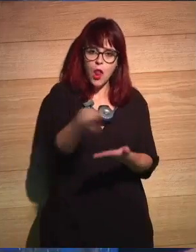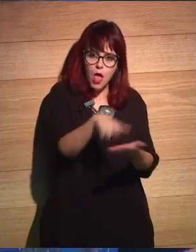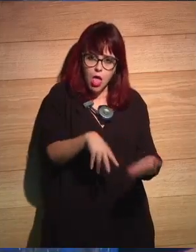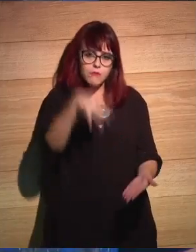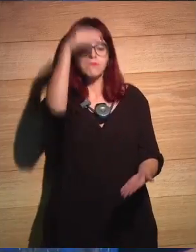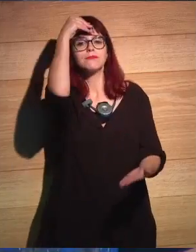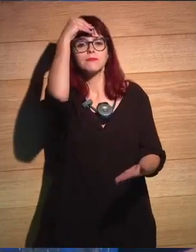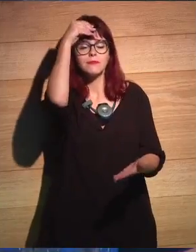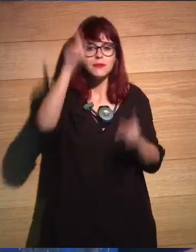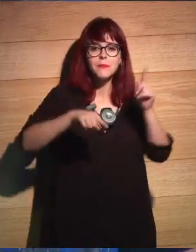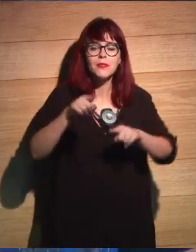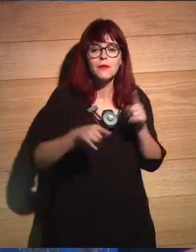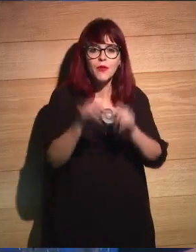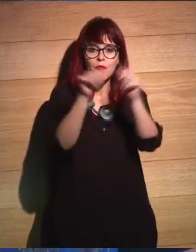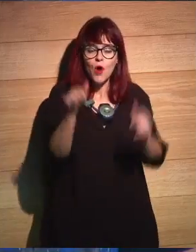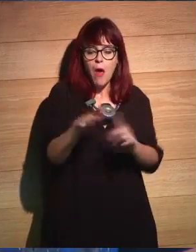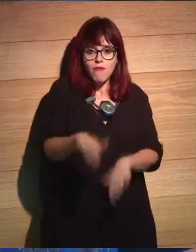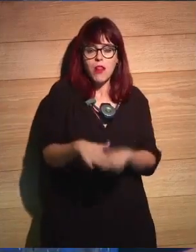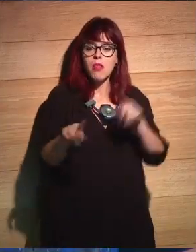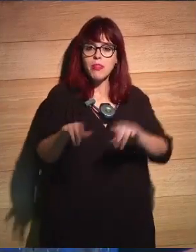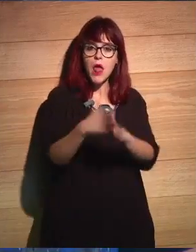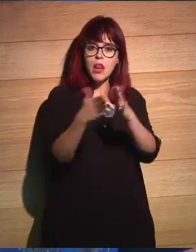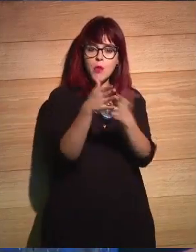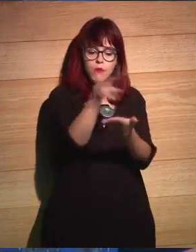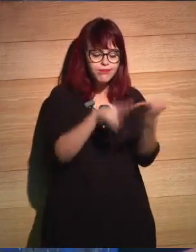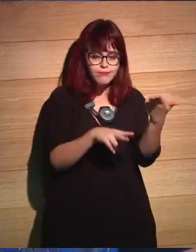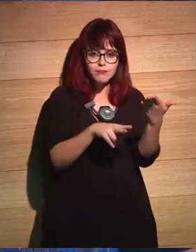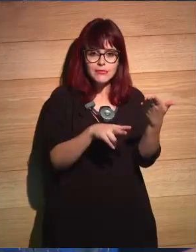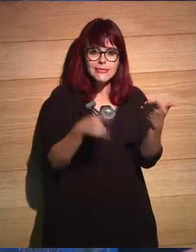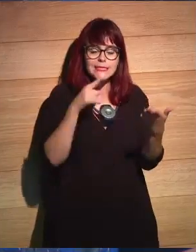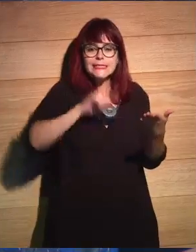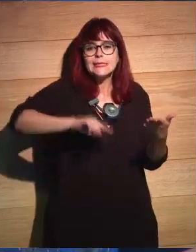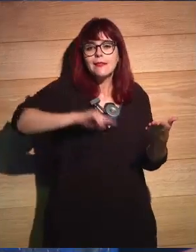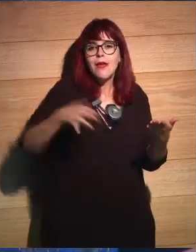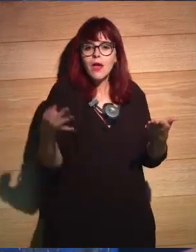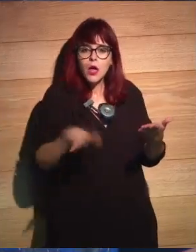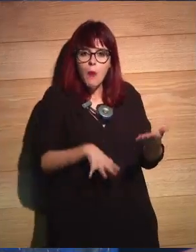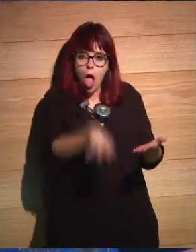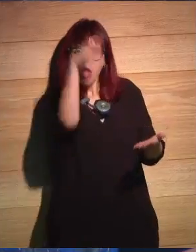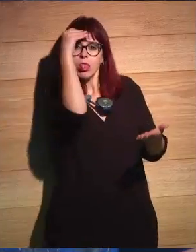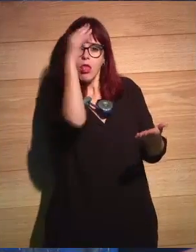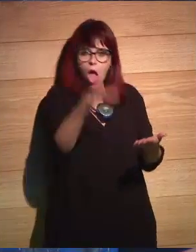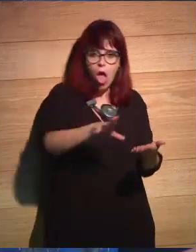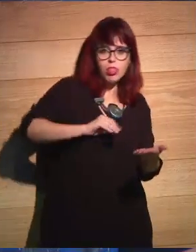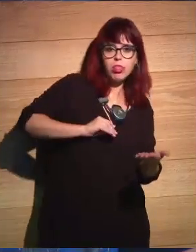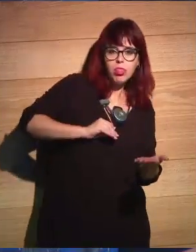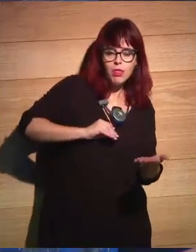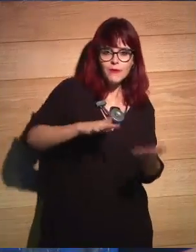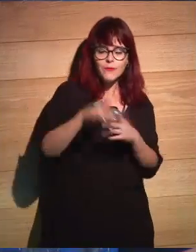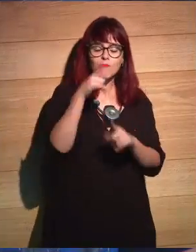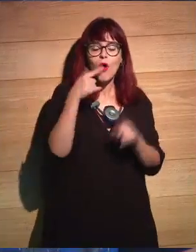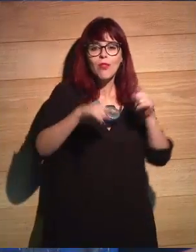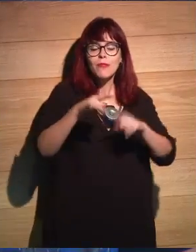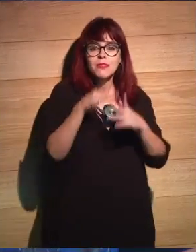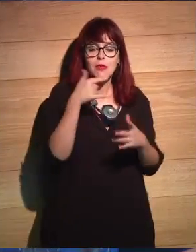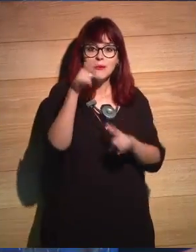place where you can find somebody else in the fullest way. It's two intimacies, that of the